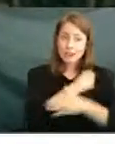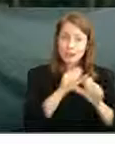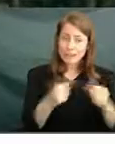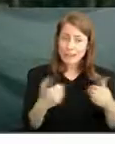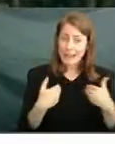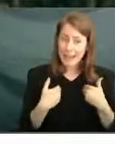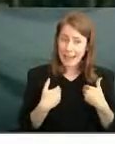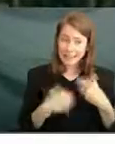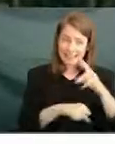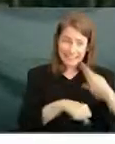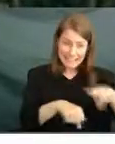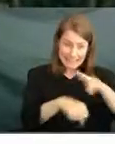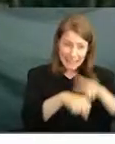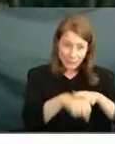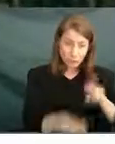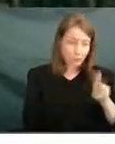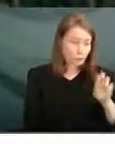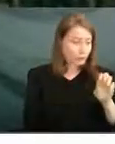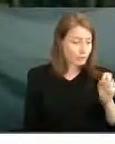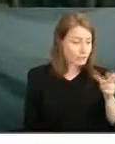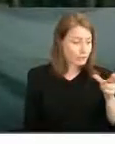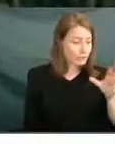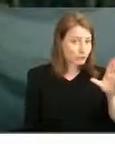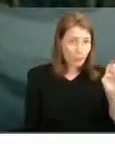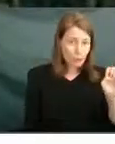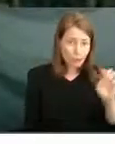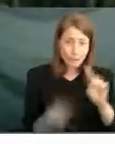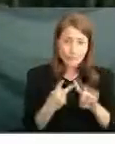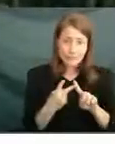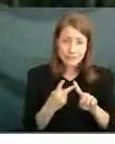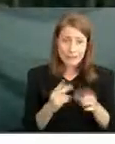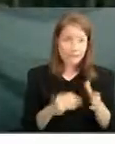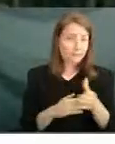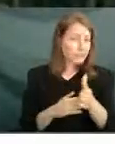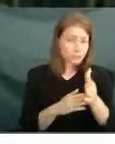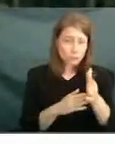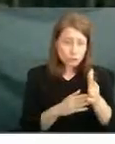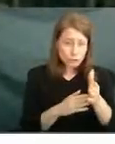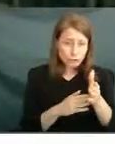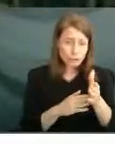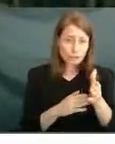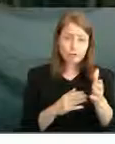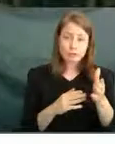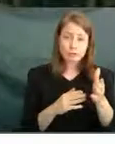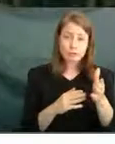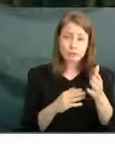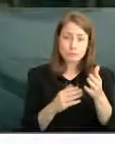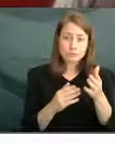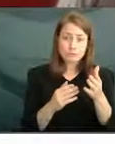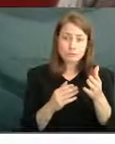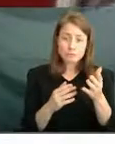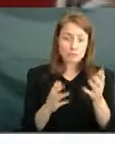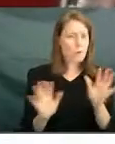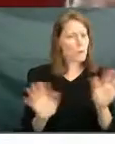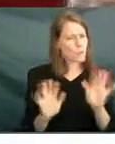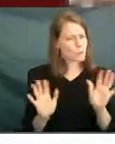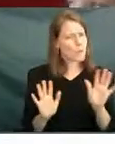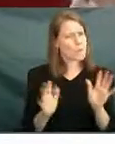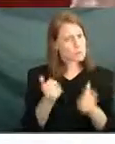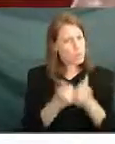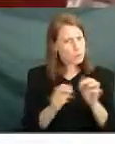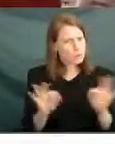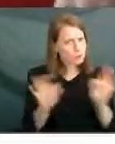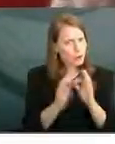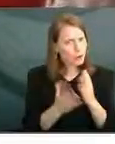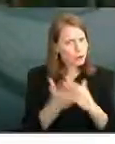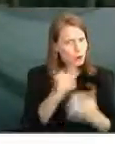the population and the children growing up, because they will be the ones who carry this society on in the future.